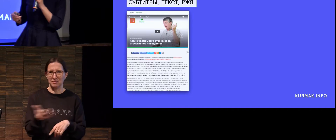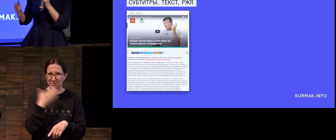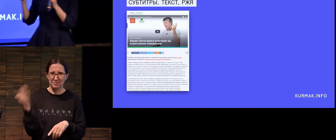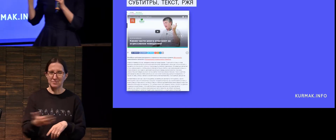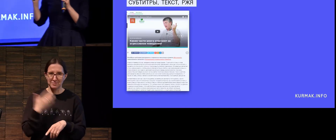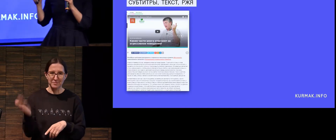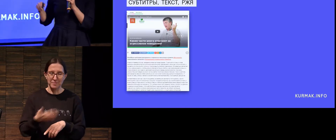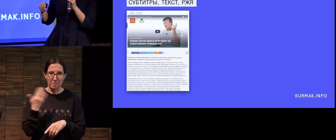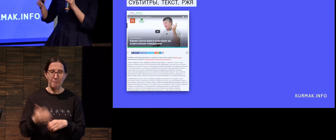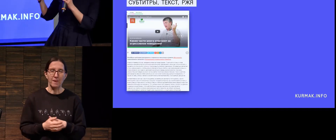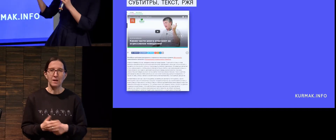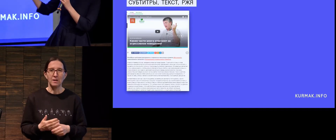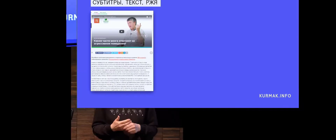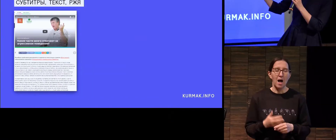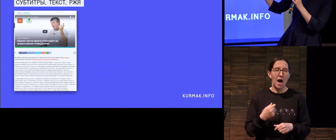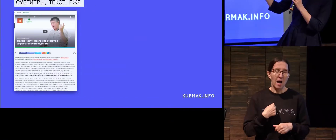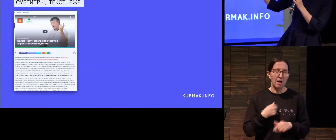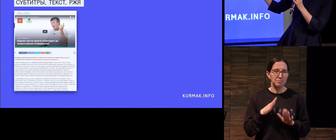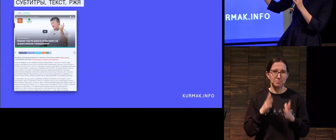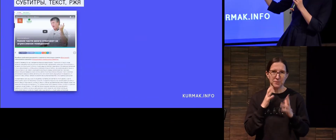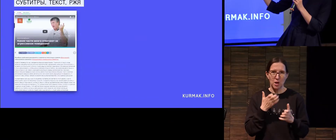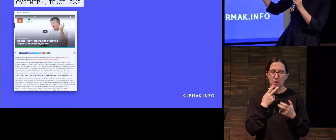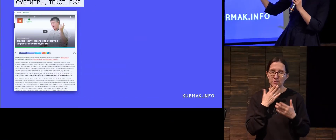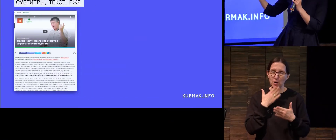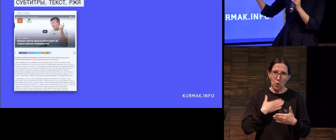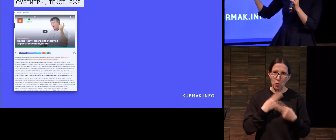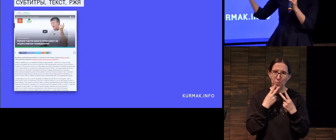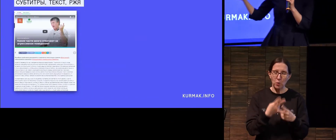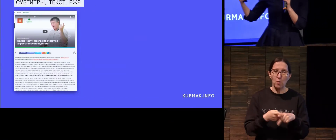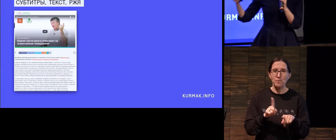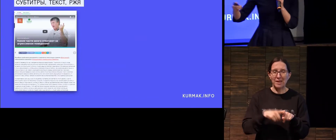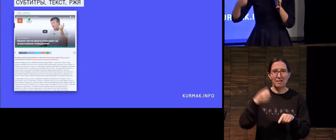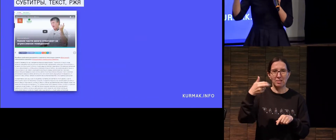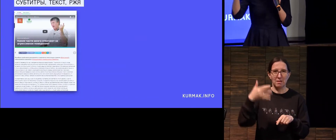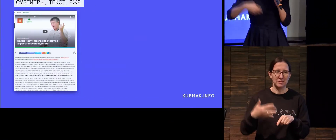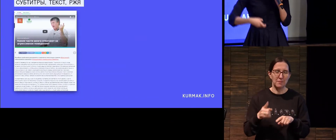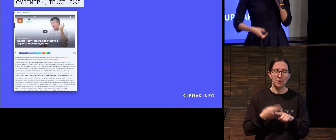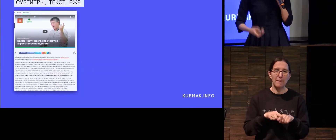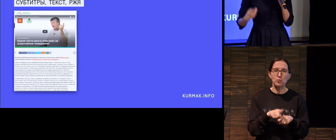sometimes watch videos at double the speed just to go through 'em